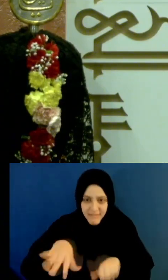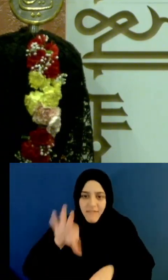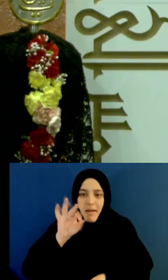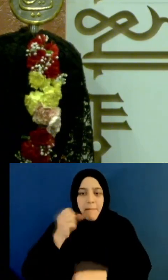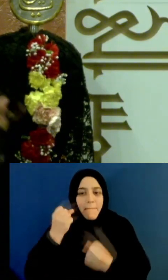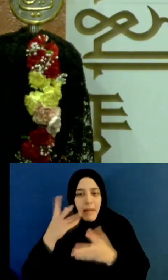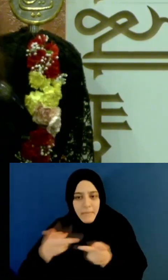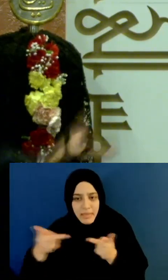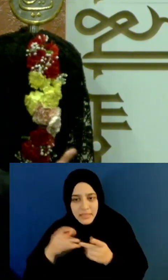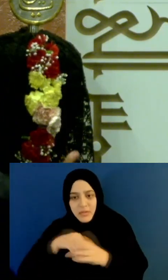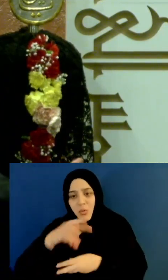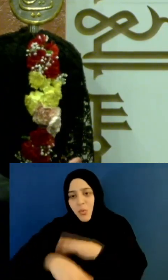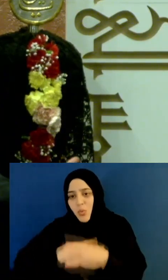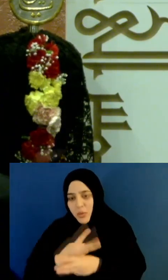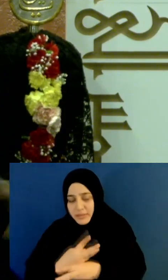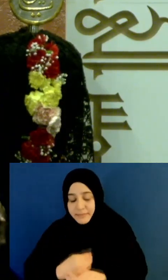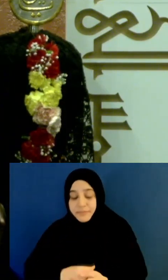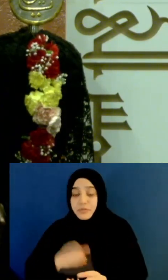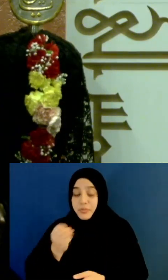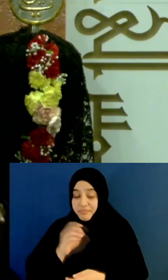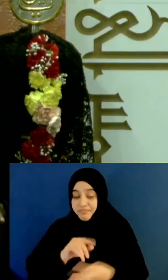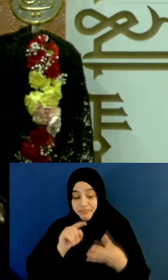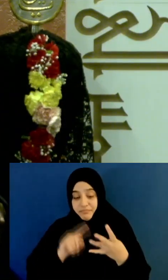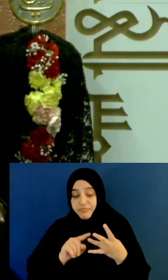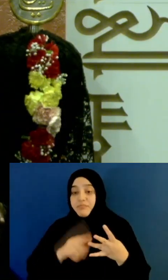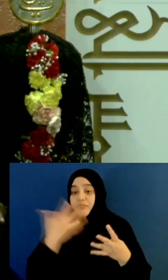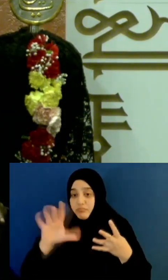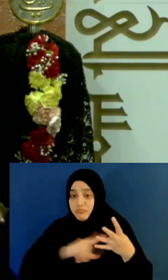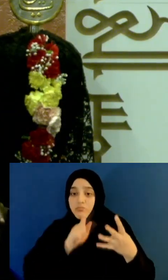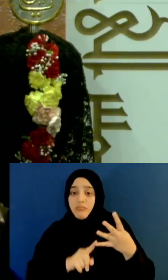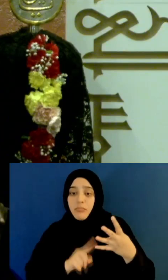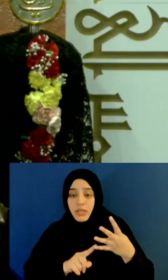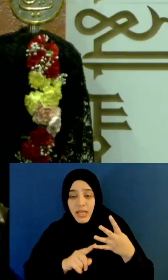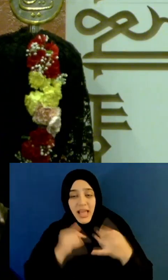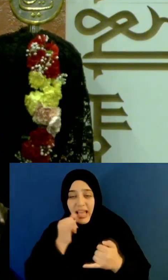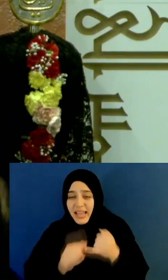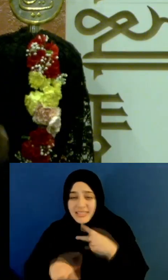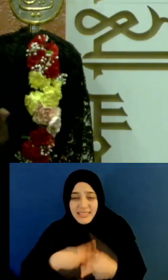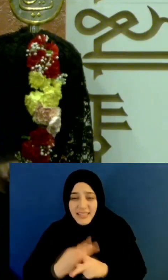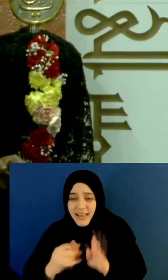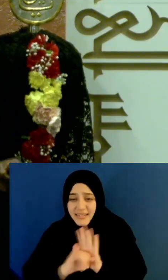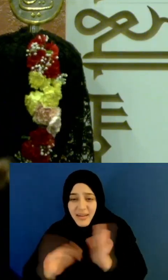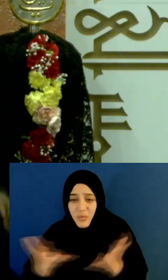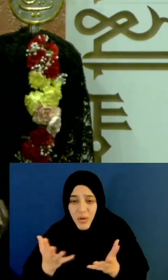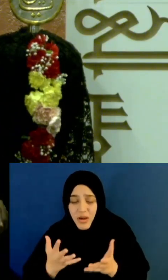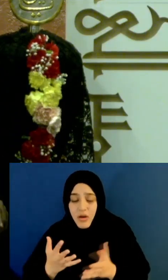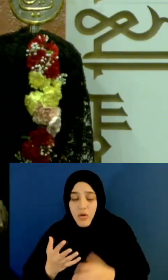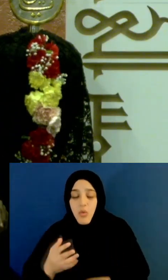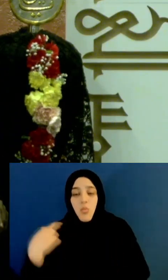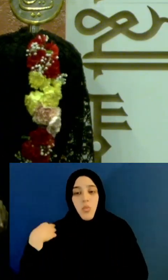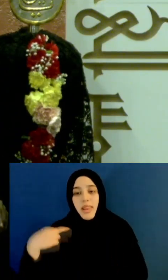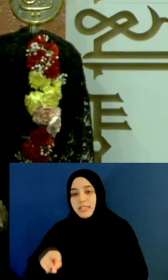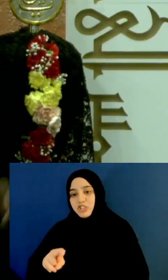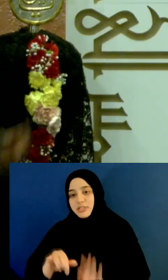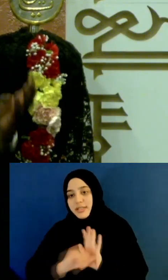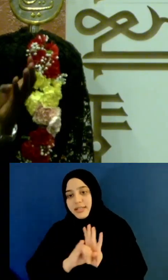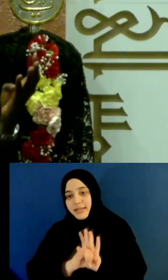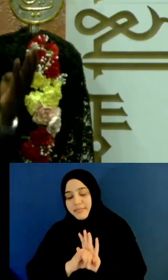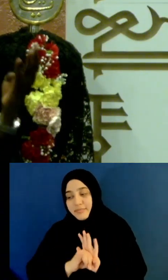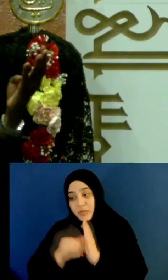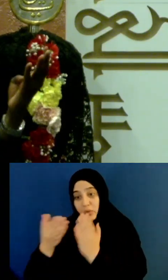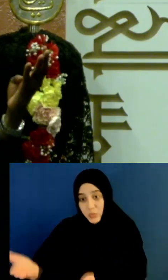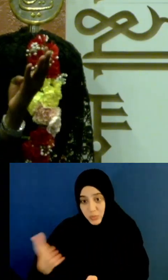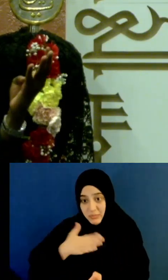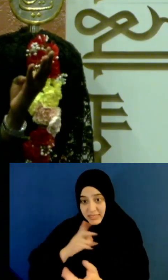The last form of an identity is what? Religious identity. You, Habibi, you